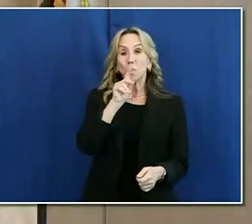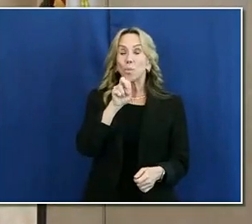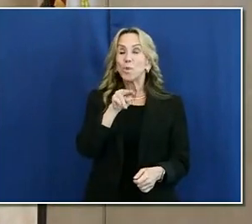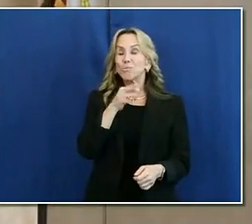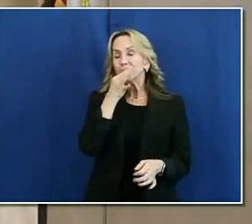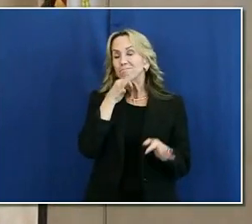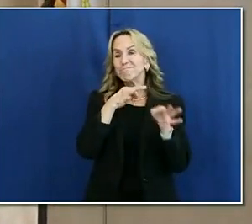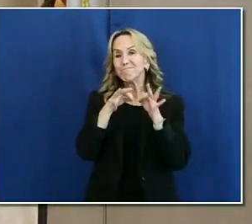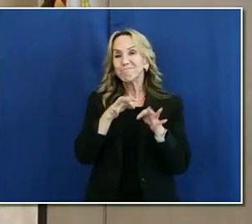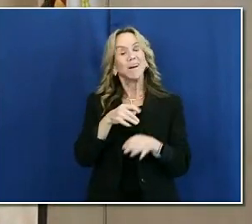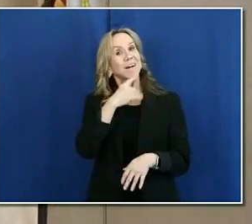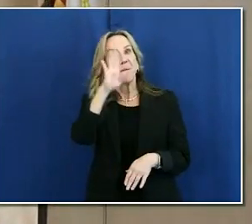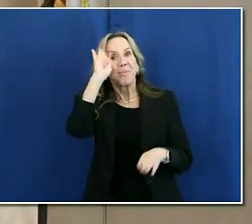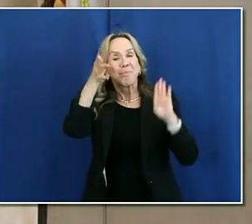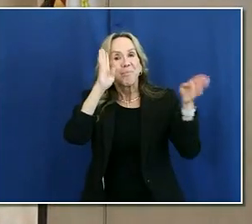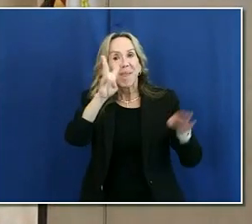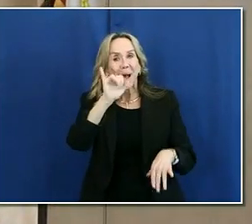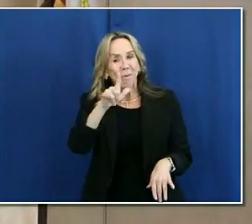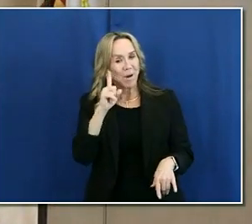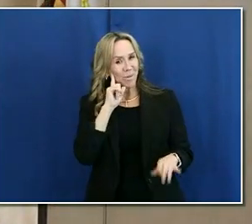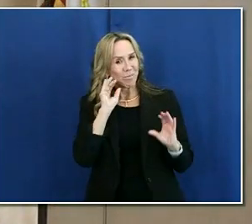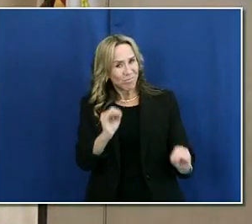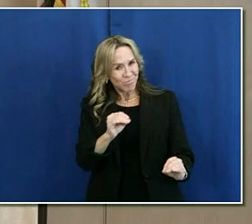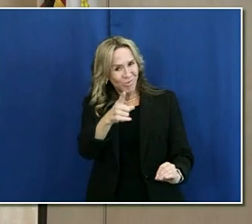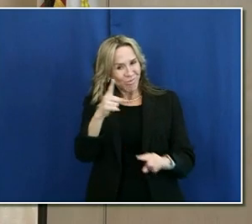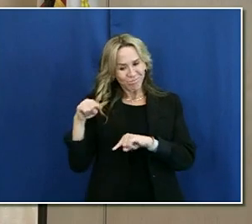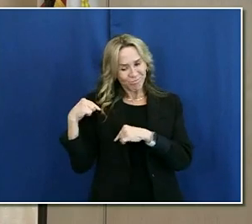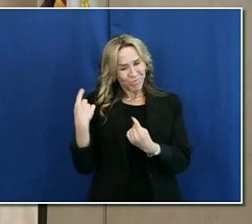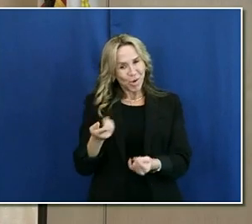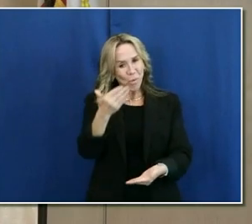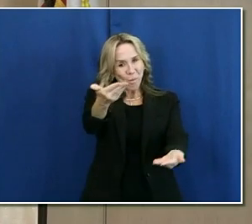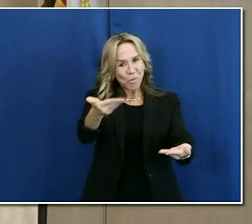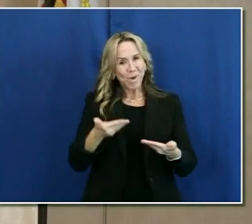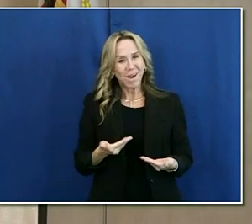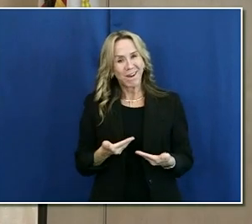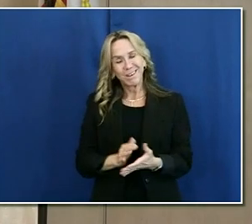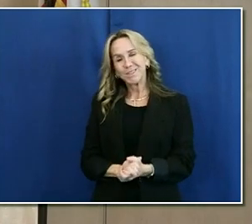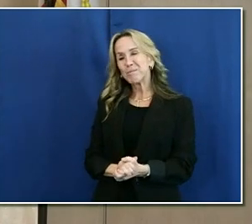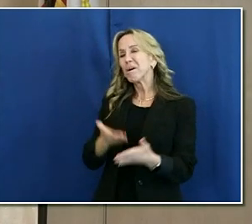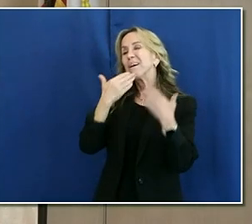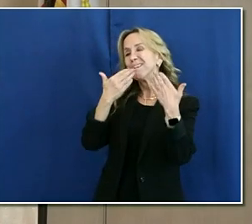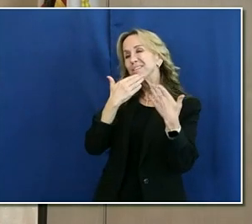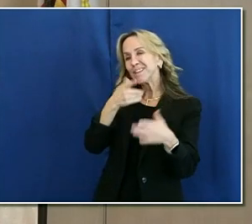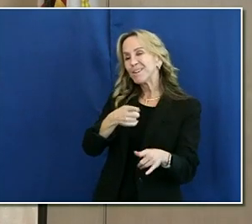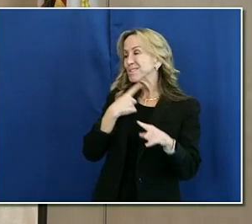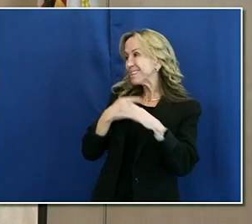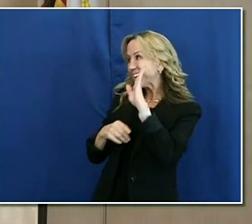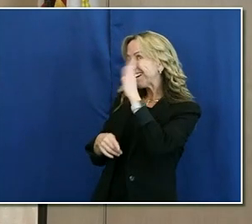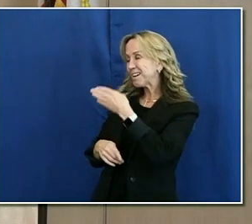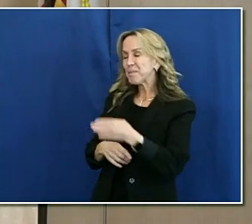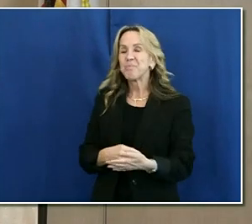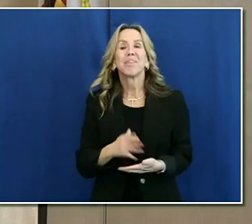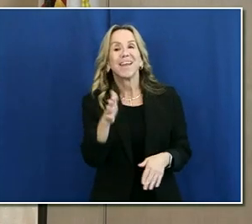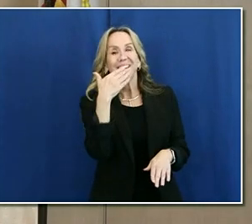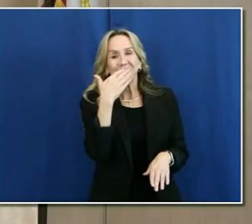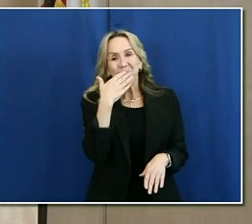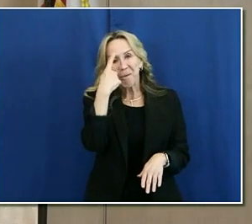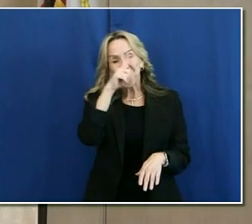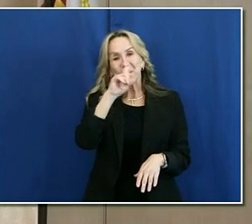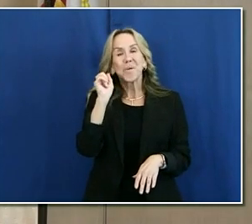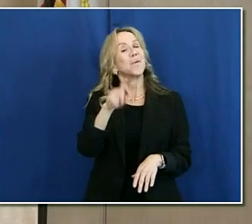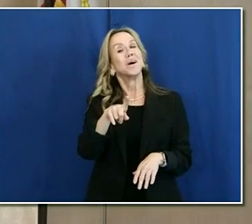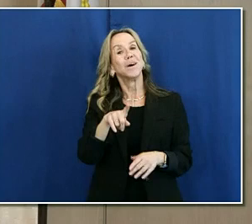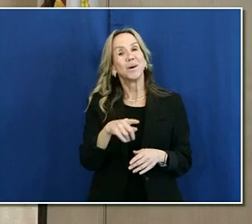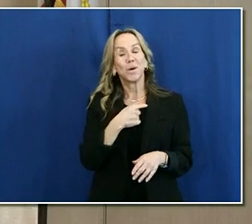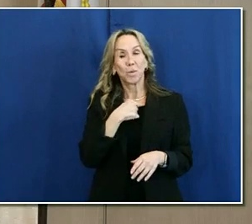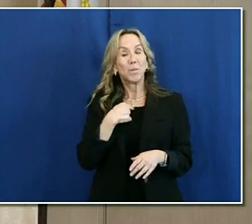Hi, Will. We haven't heard from you for a while. Welcome back. Thank you for the question. Yeah, we've shared that information before.